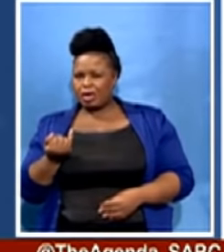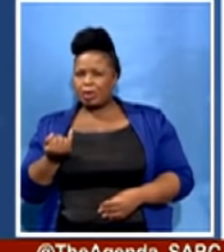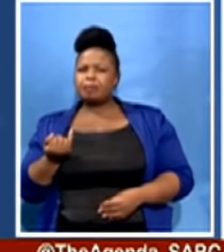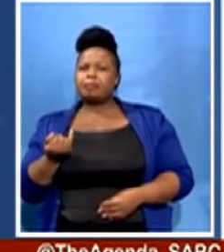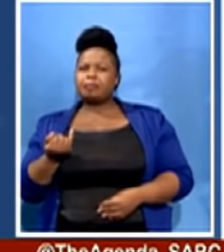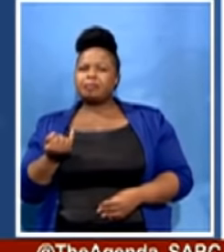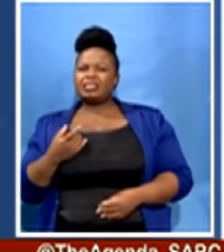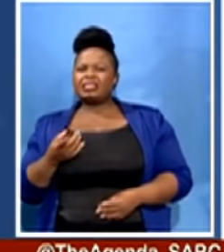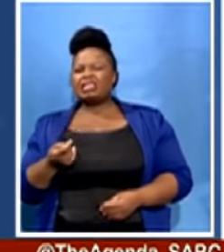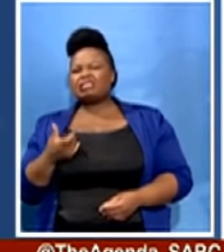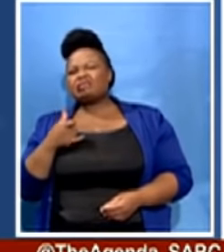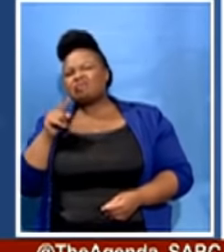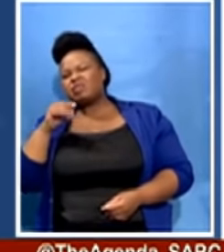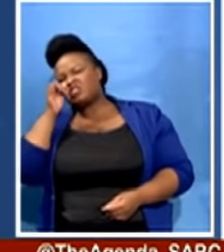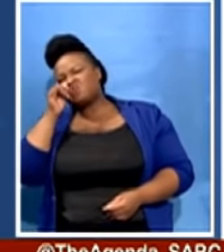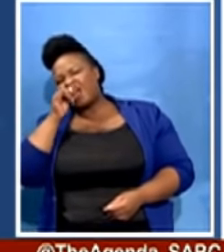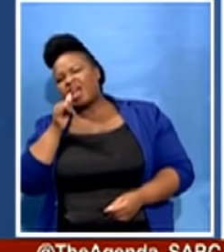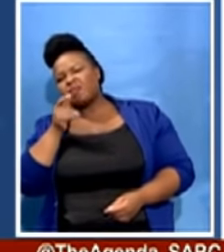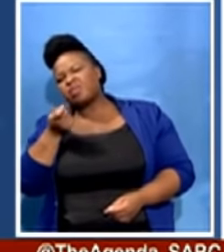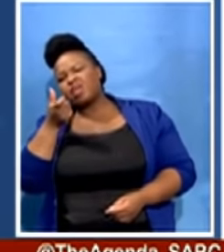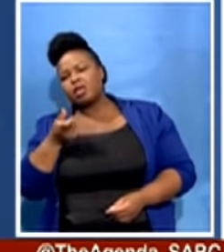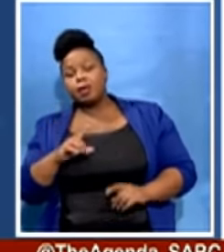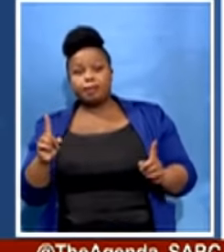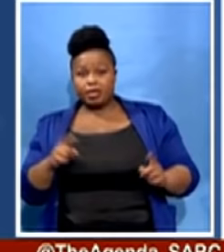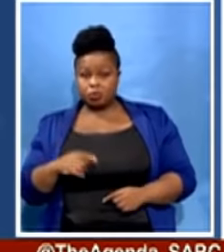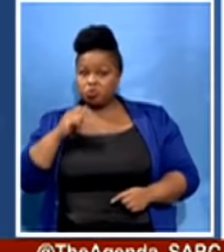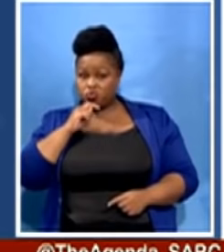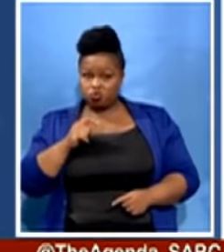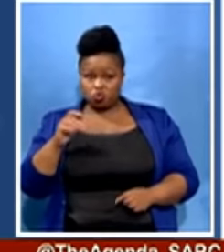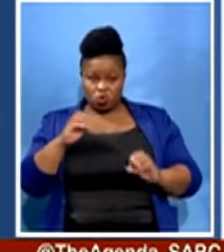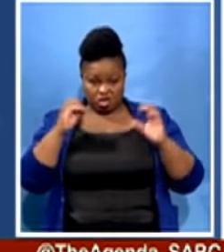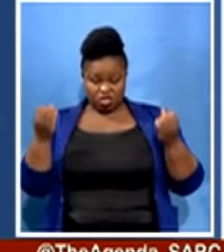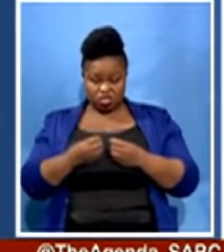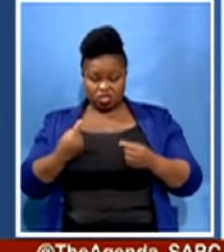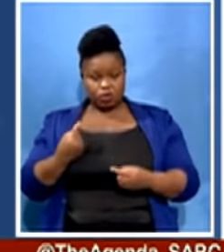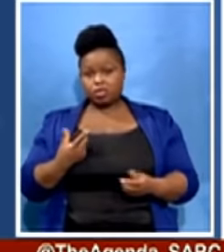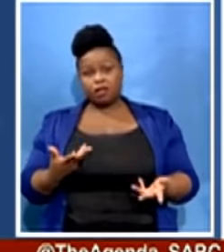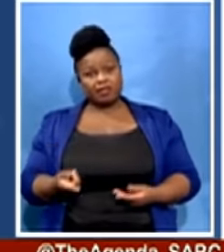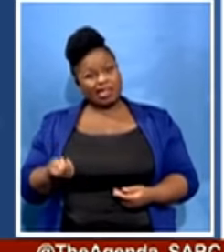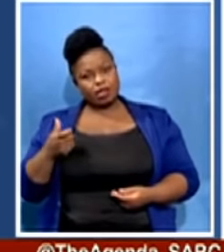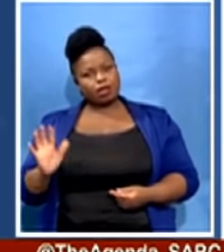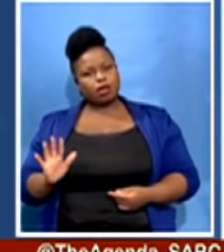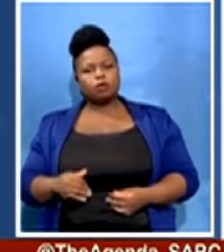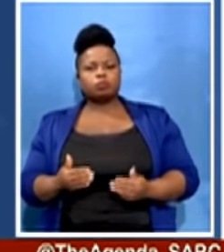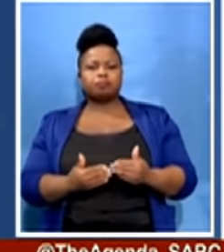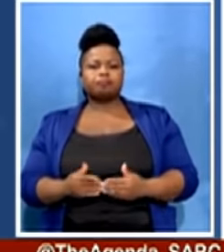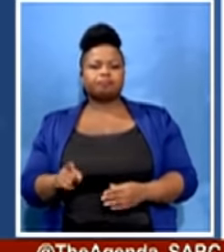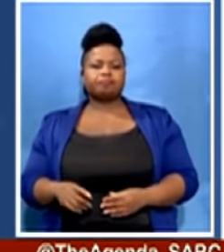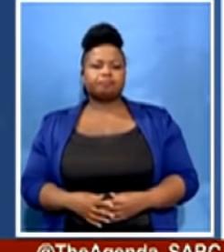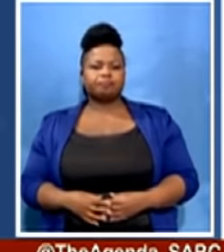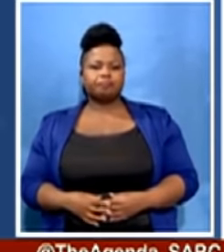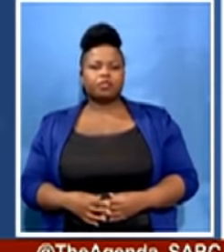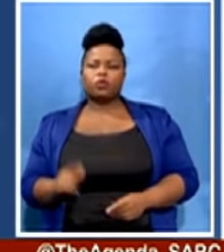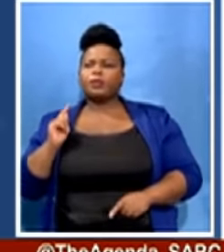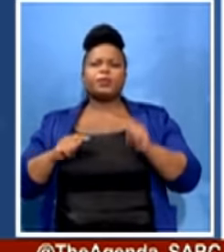petty crime when you're dealing with an organization like ourselves. So we are being careful. We're just not accusing anybody of anything. We